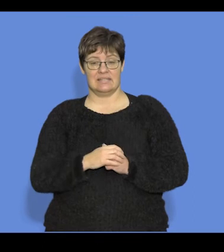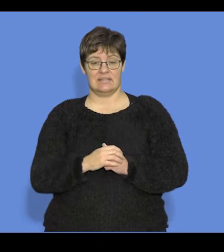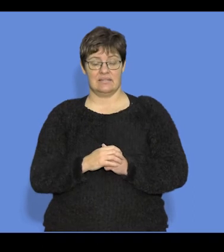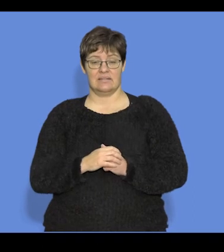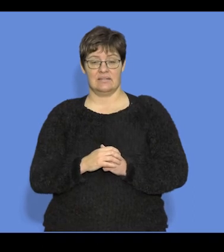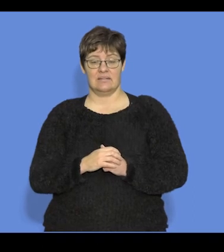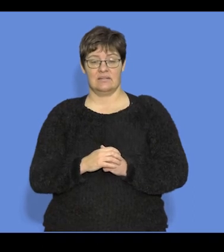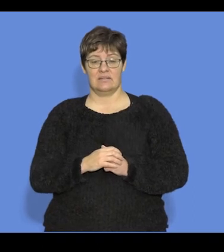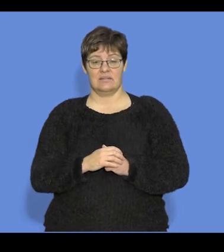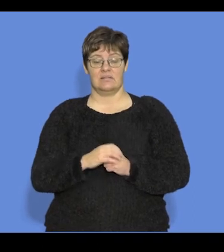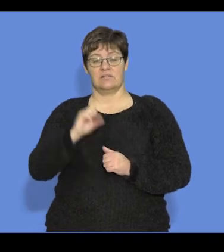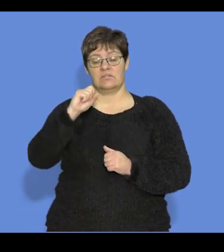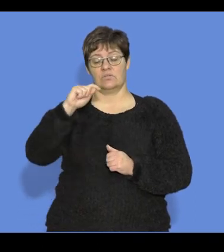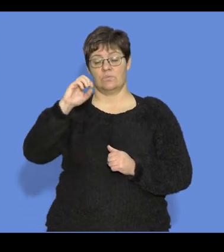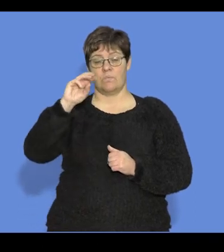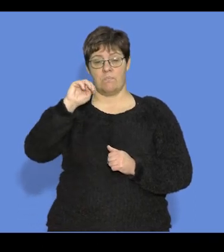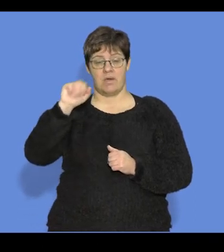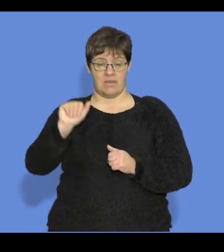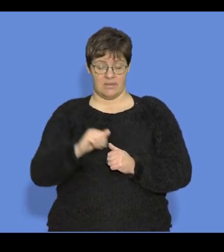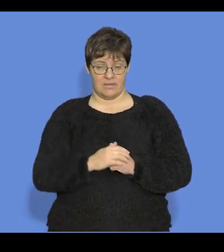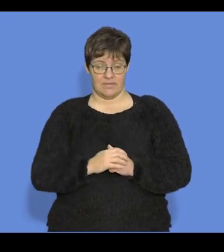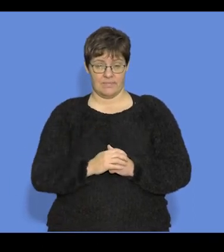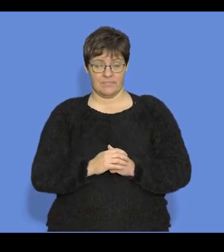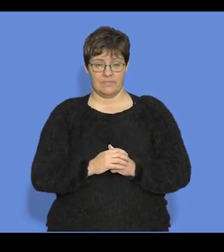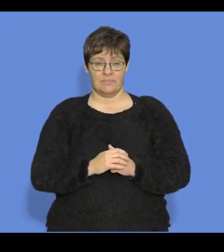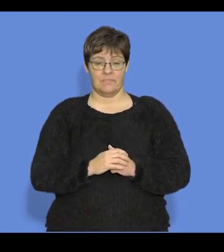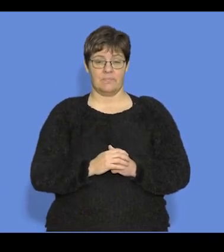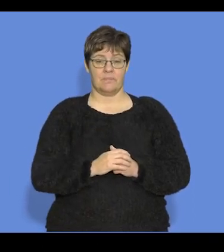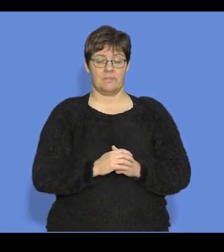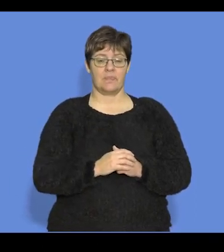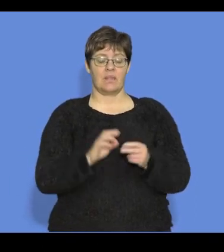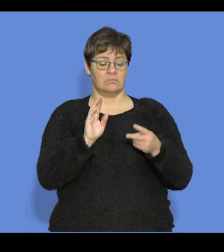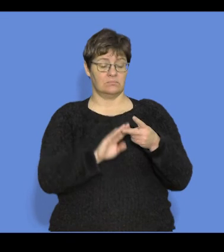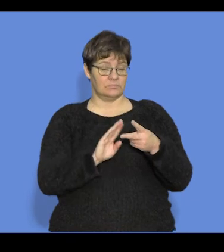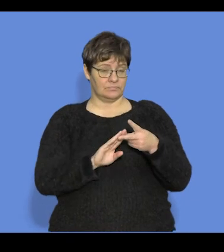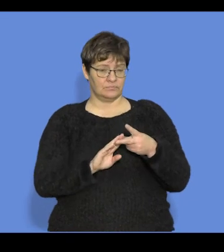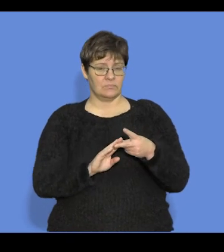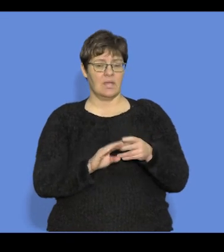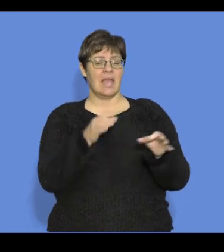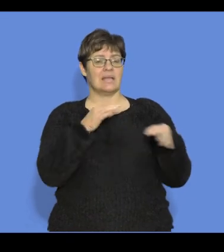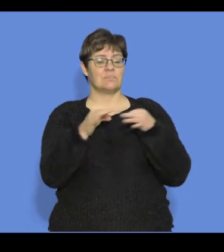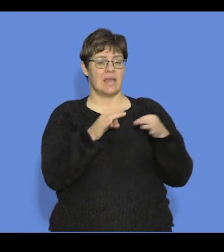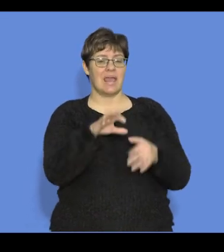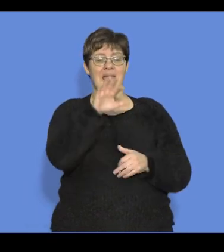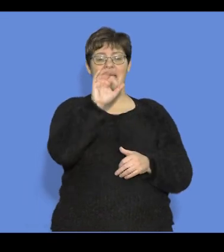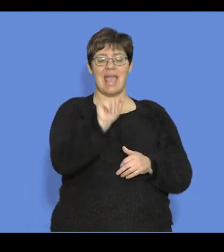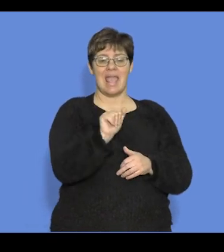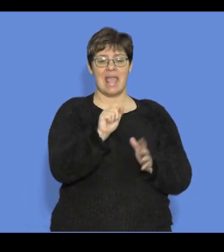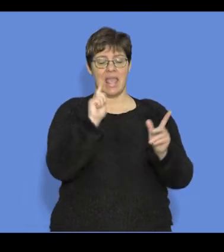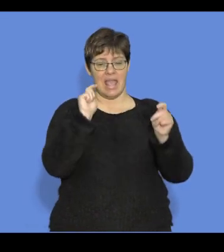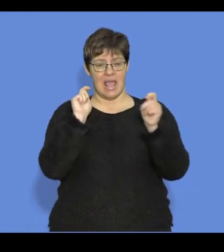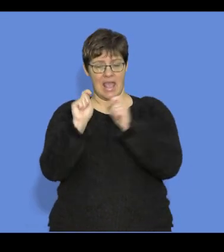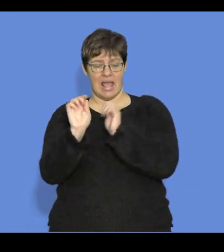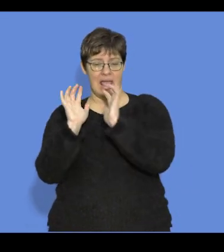is your stoma. Then, describe the way in which part A is adapted.